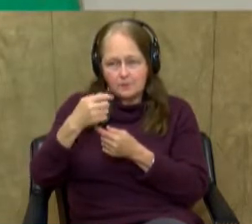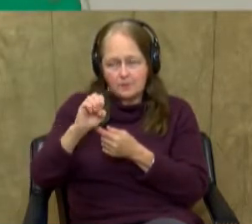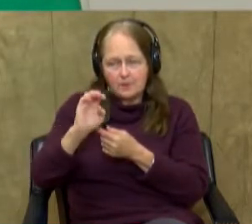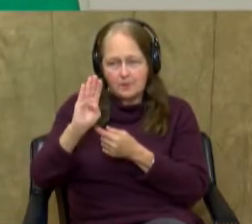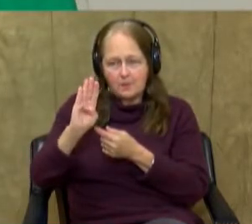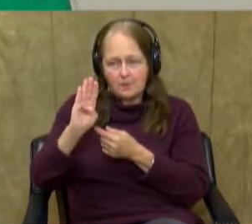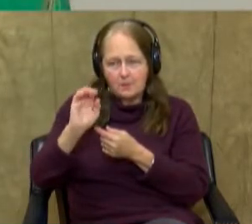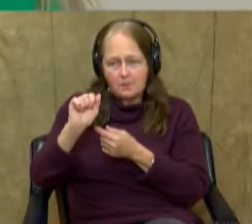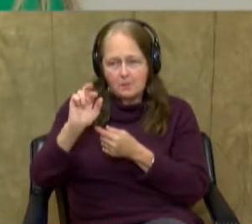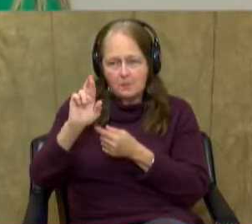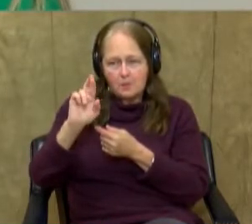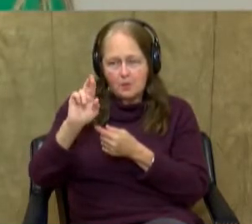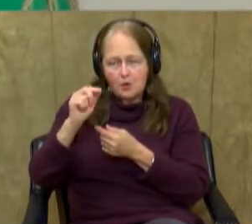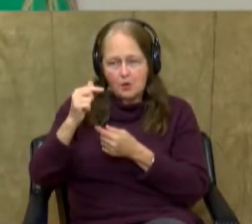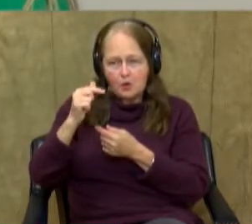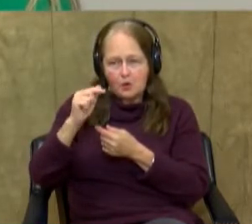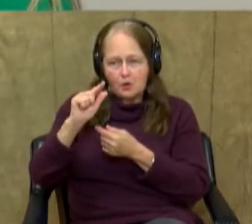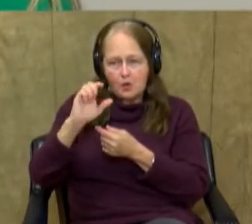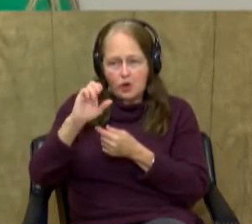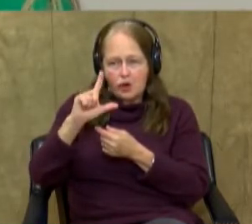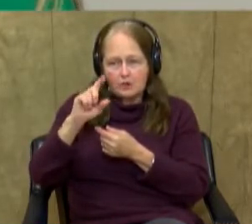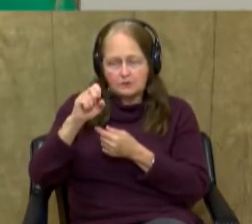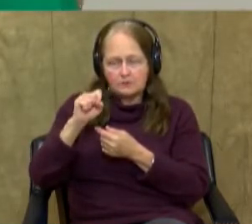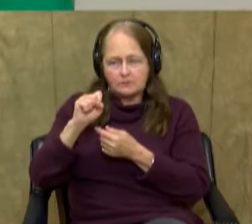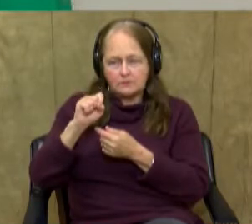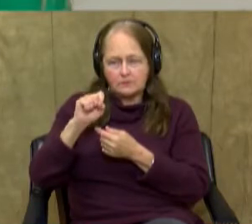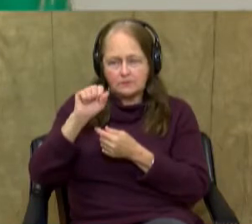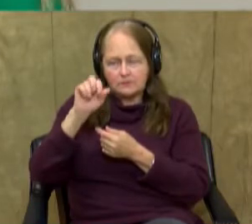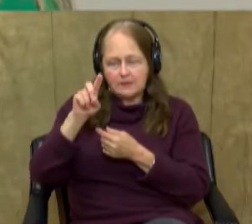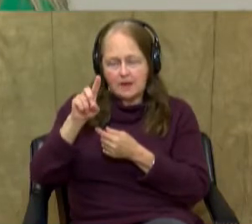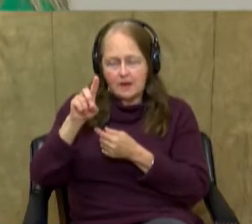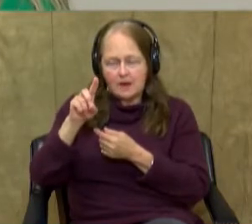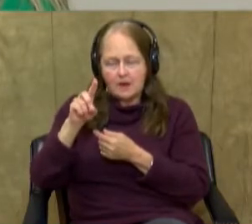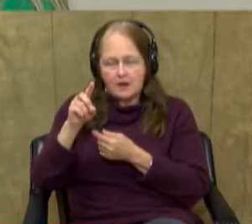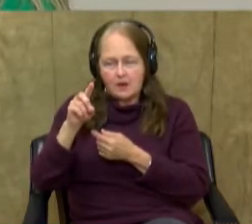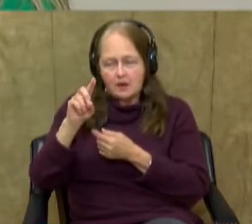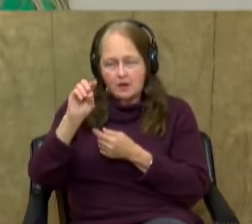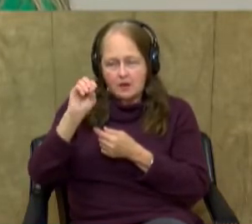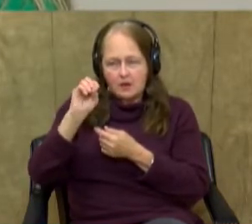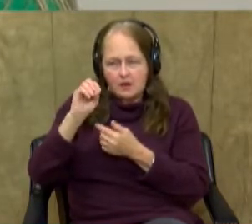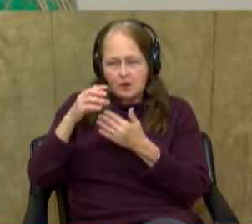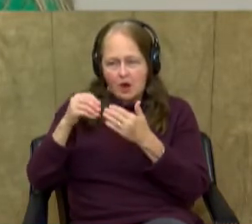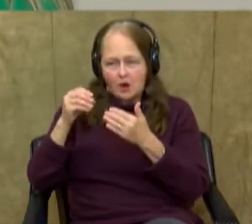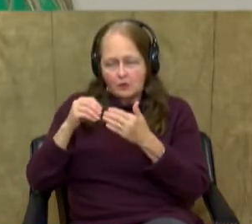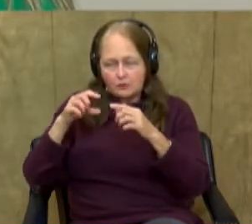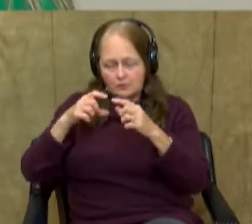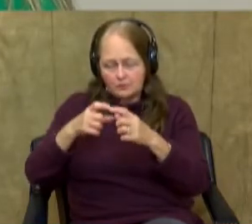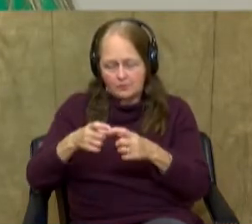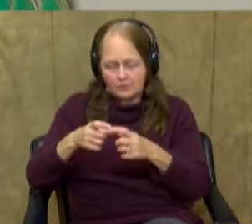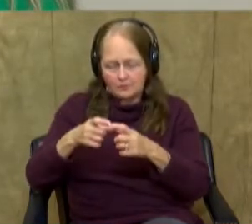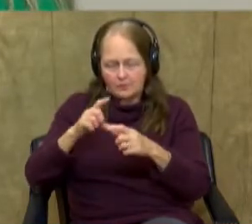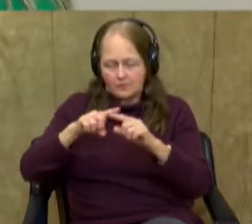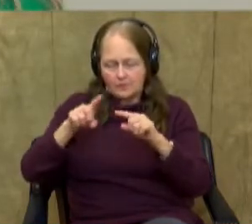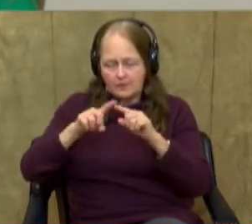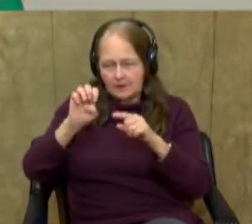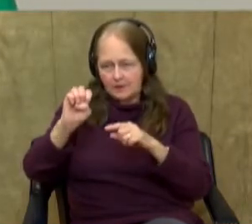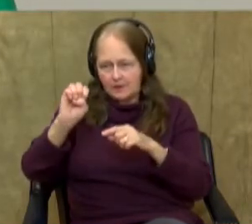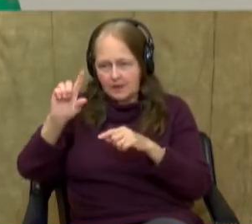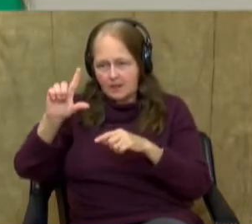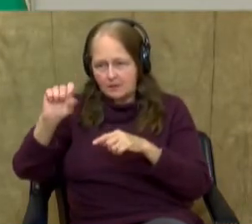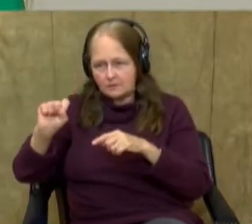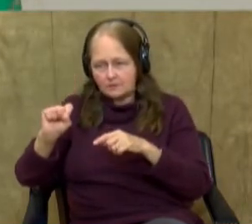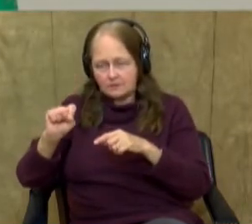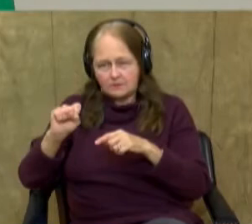barnacles, clownfish, sand dollars, electric eels. Oh, there are so many